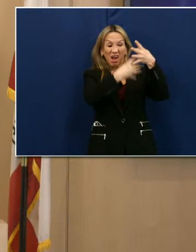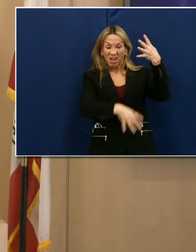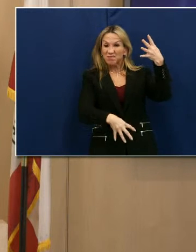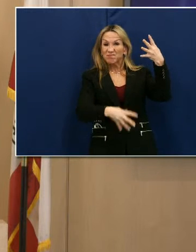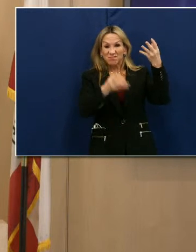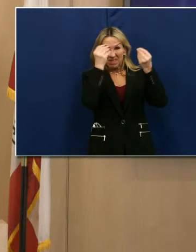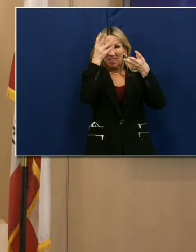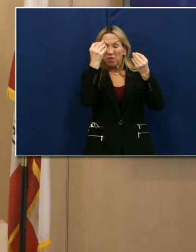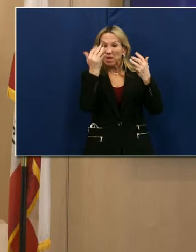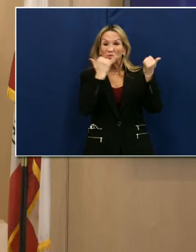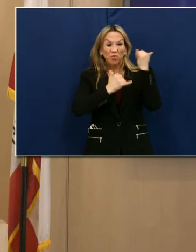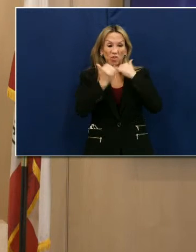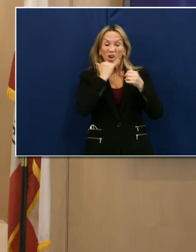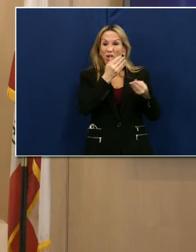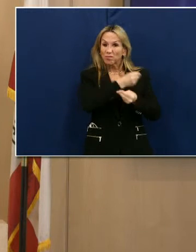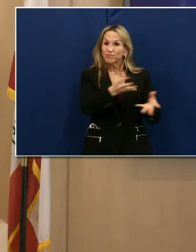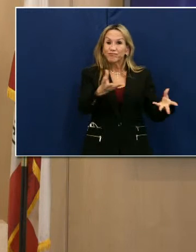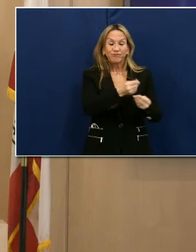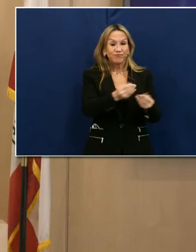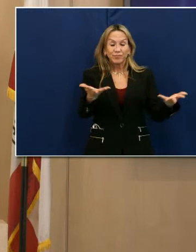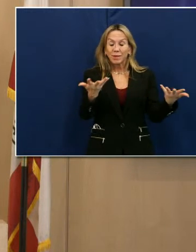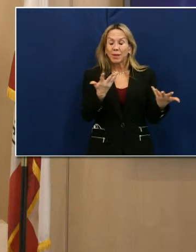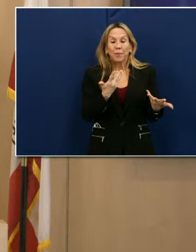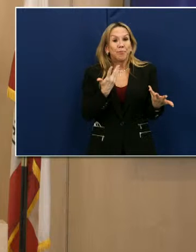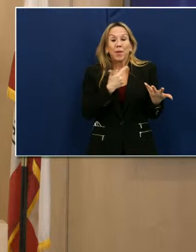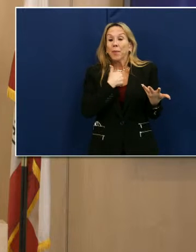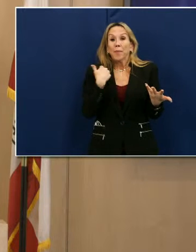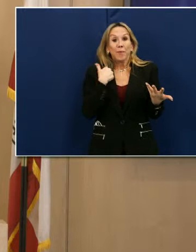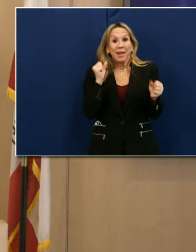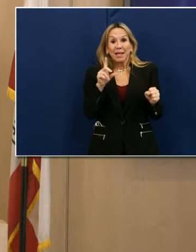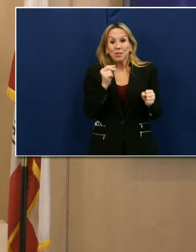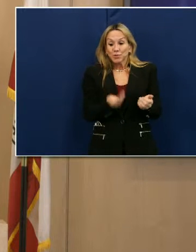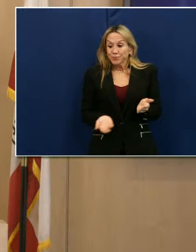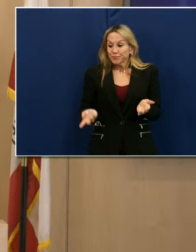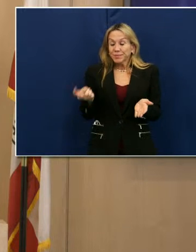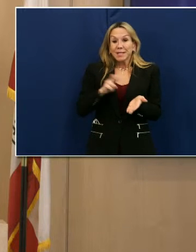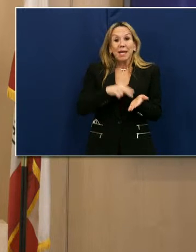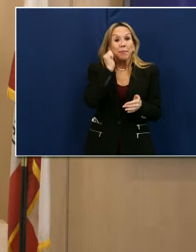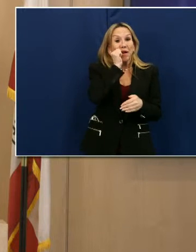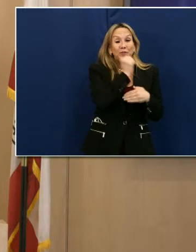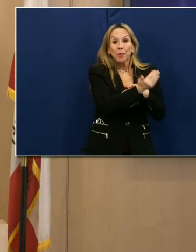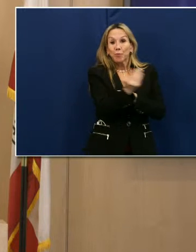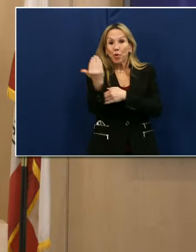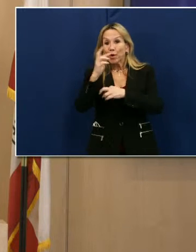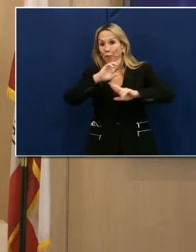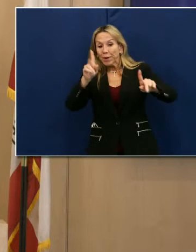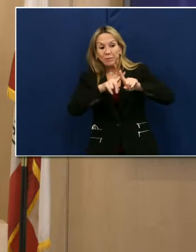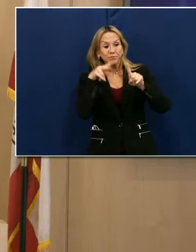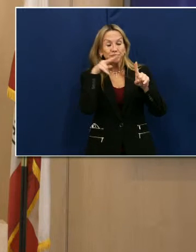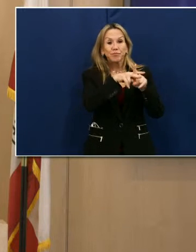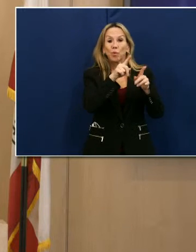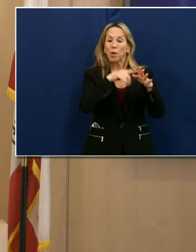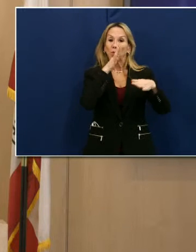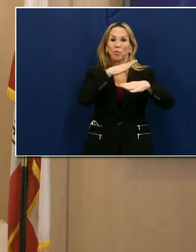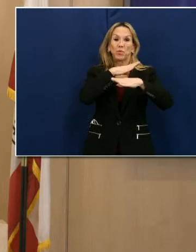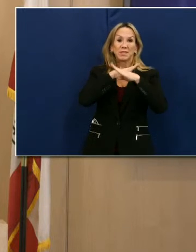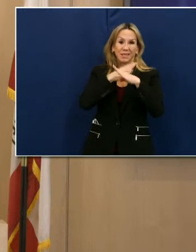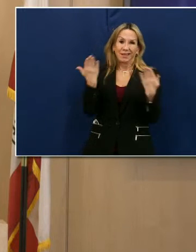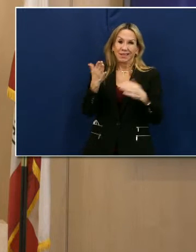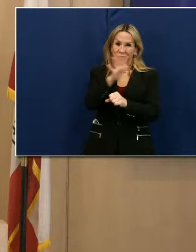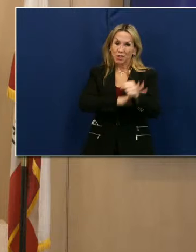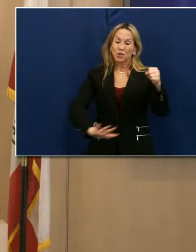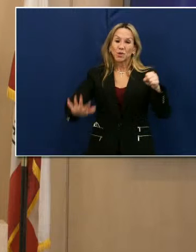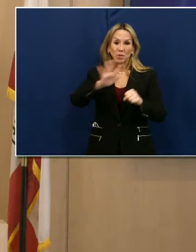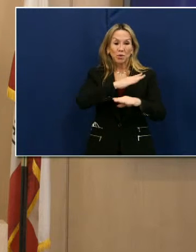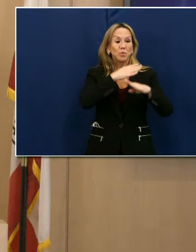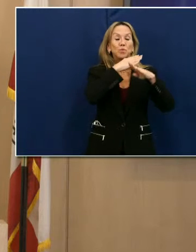there. All we can do every day is get up and put in place systems that are designed to protect our region, designed to save life,